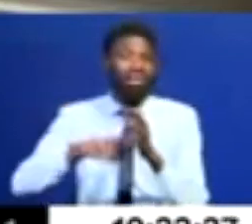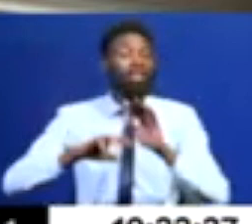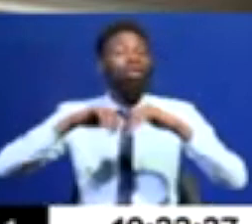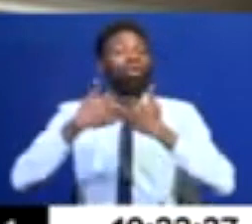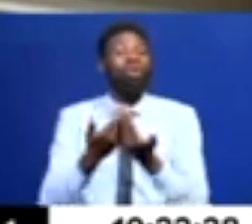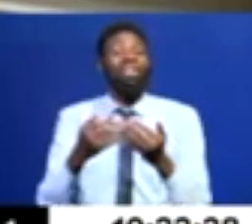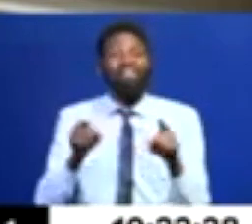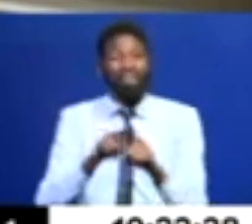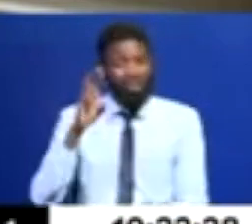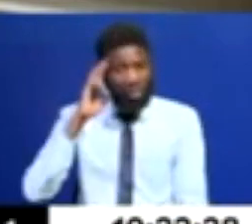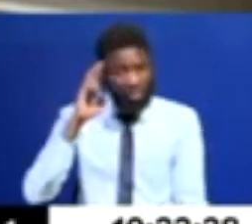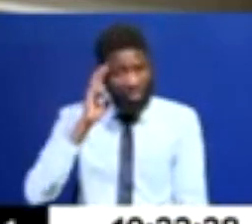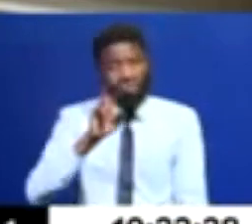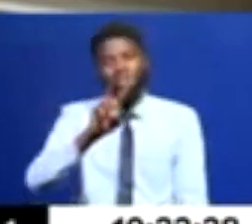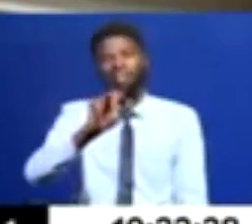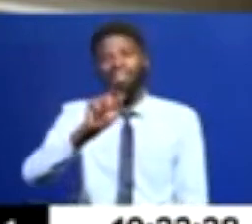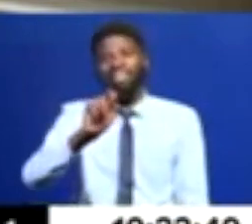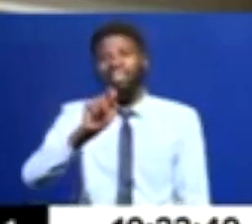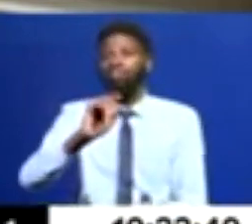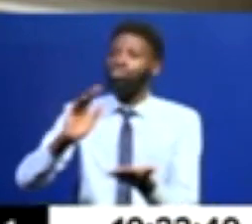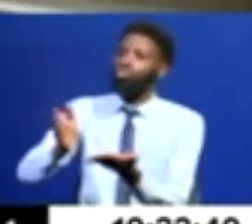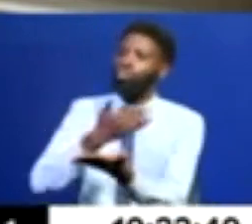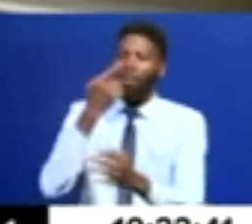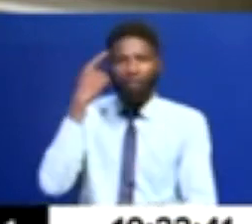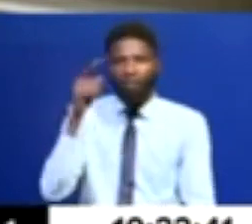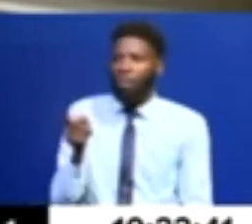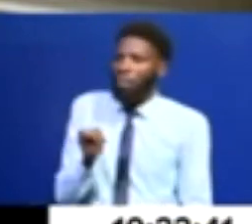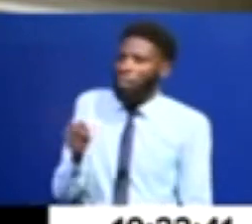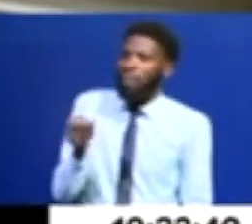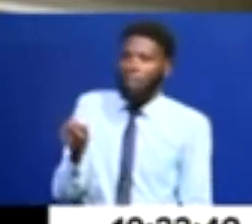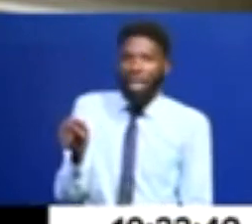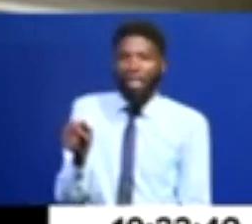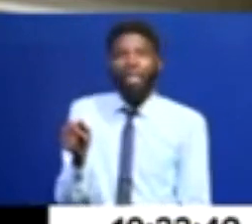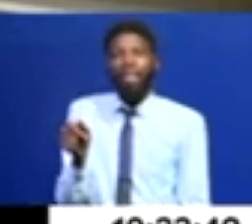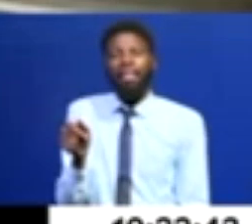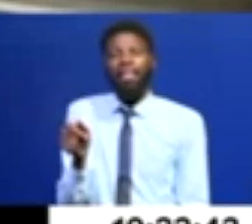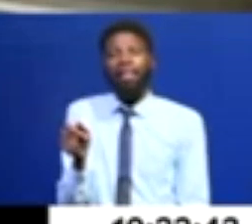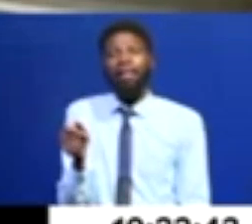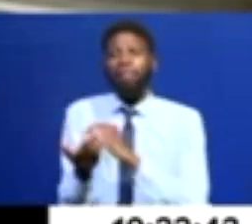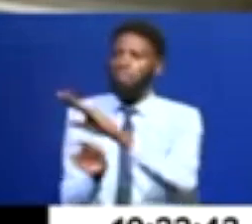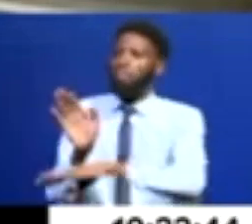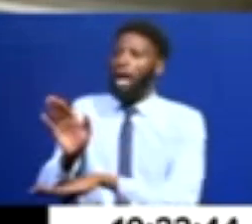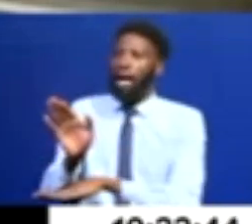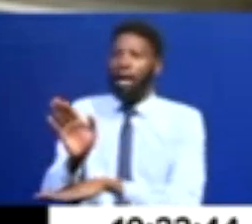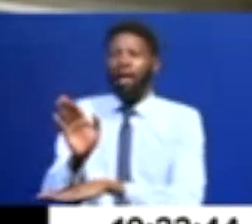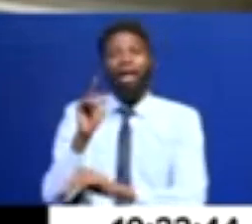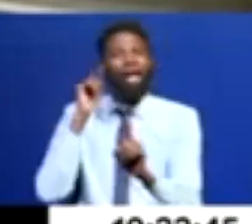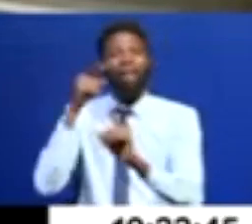why VAT was removed on compensation was to help people and encourage more people to go into